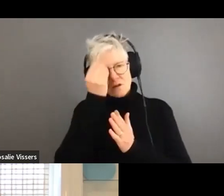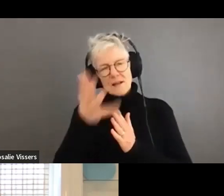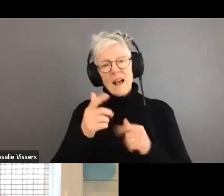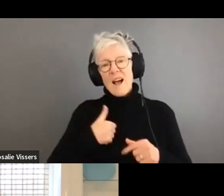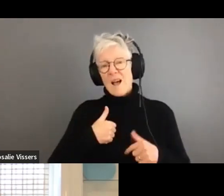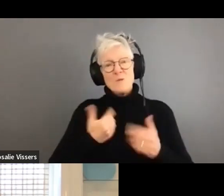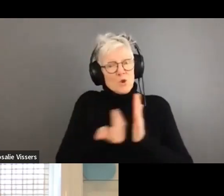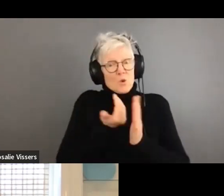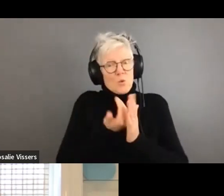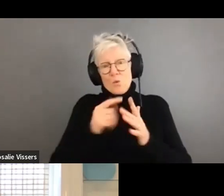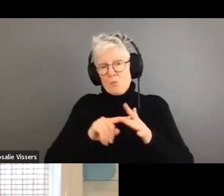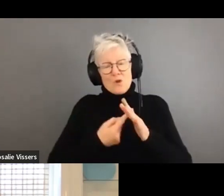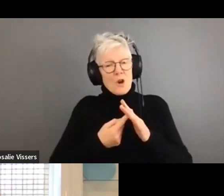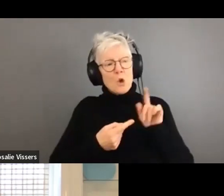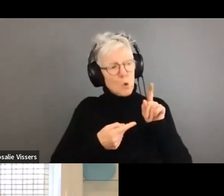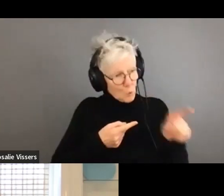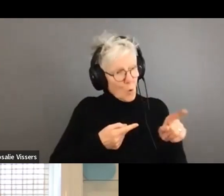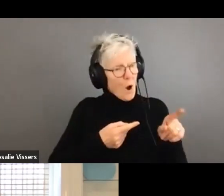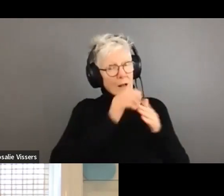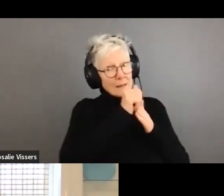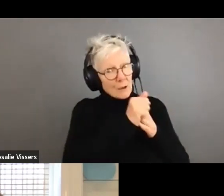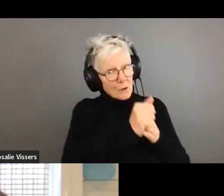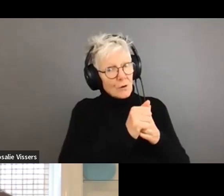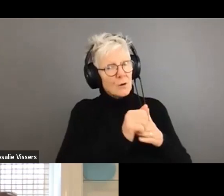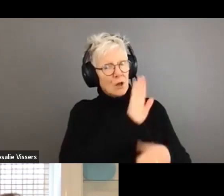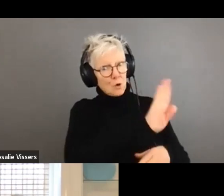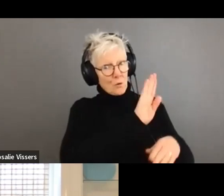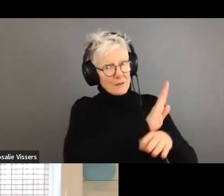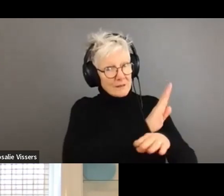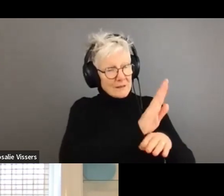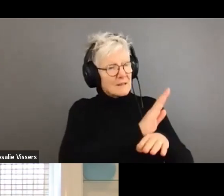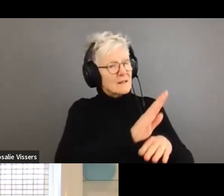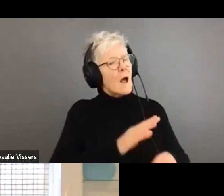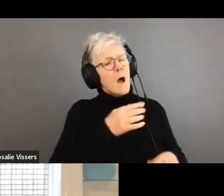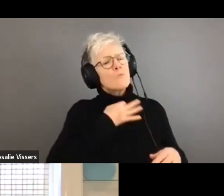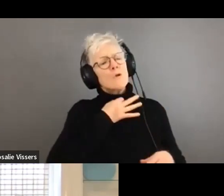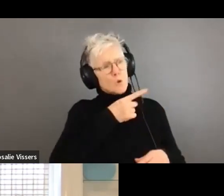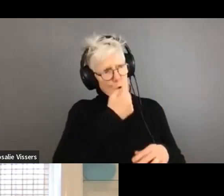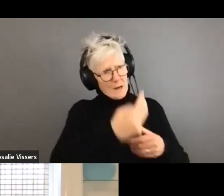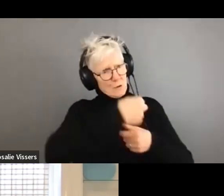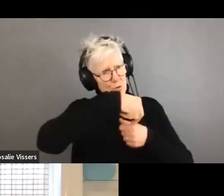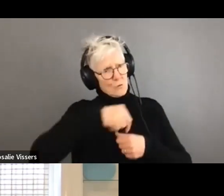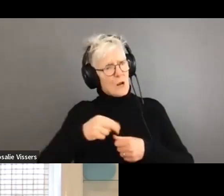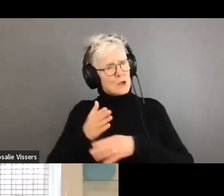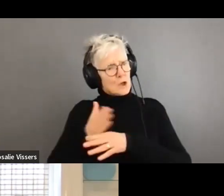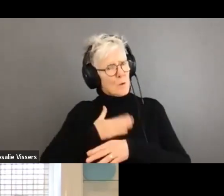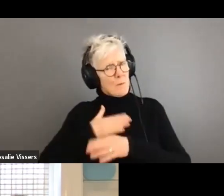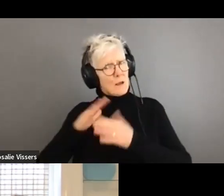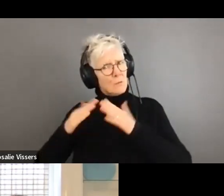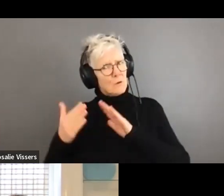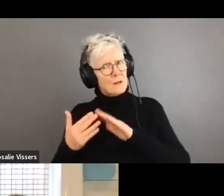your industry, and I just like to know if you'd like to come on my show and just share with my community. Mm-hmm. Yeah,